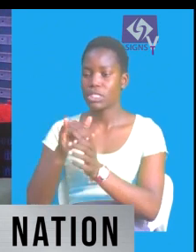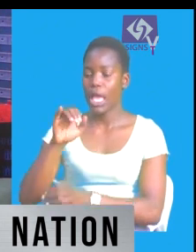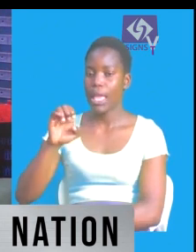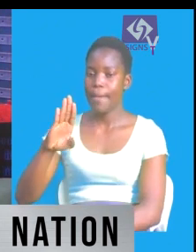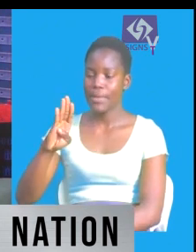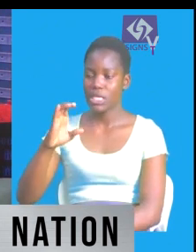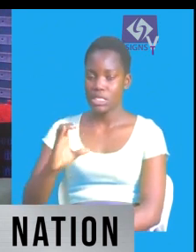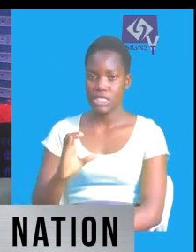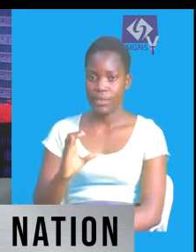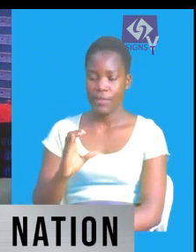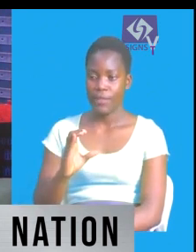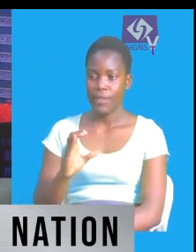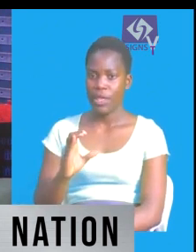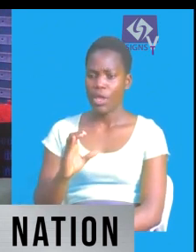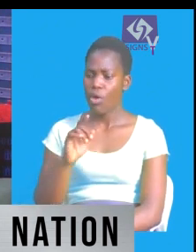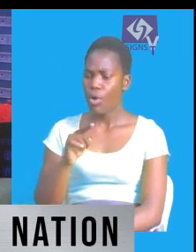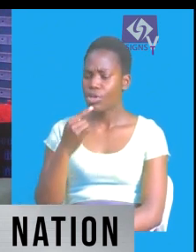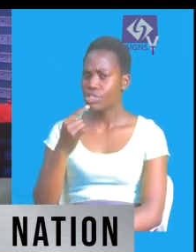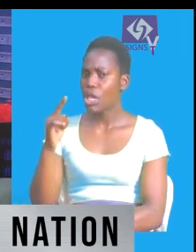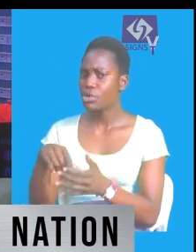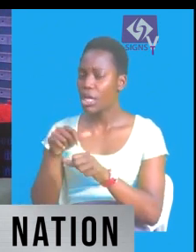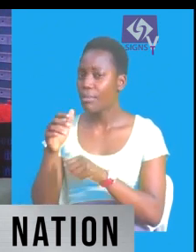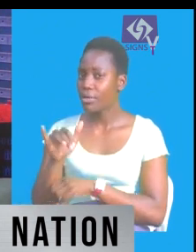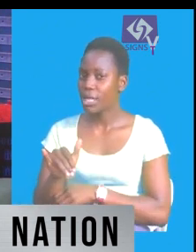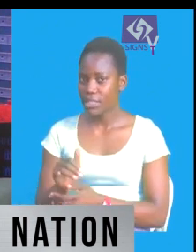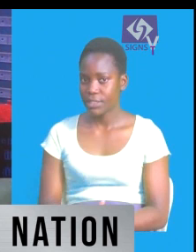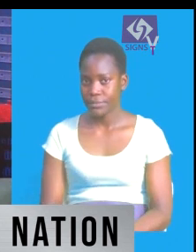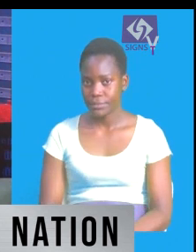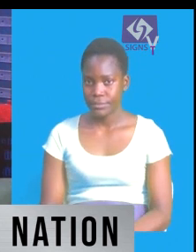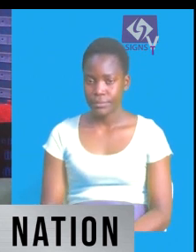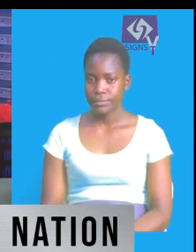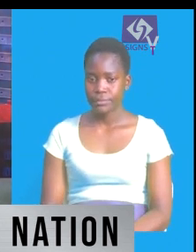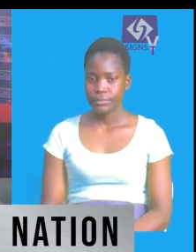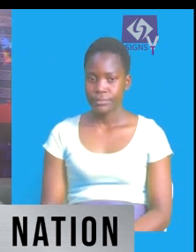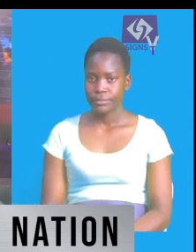moving forward. What do you have to say about that?